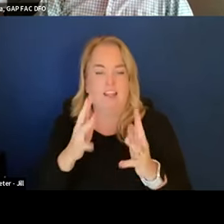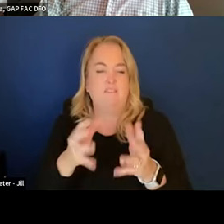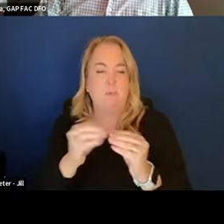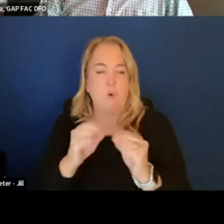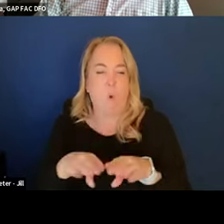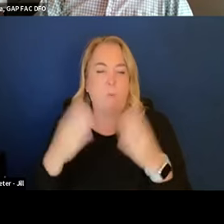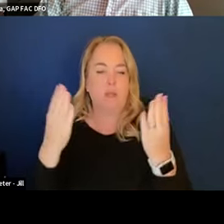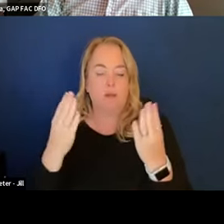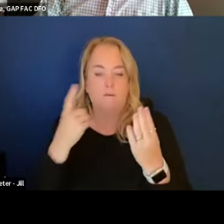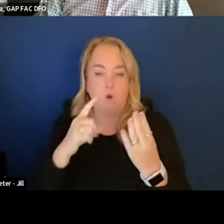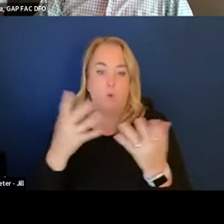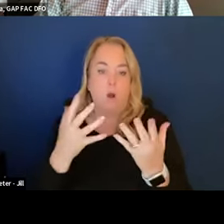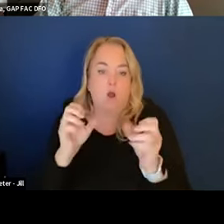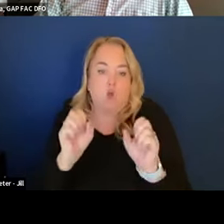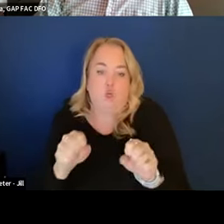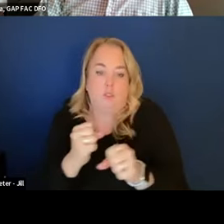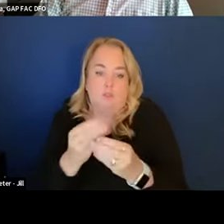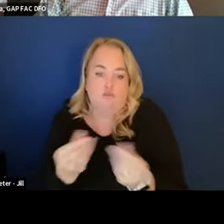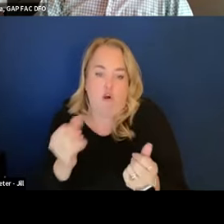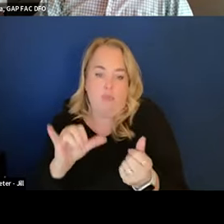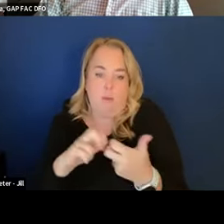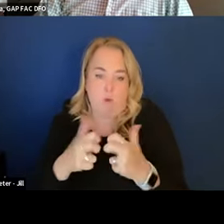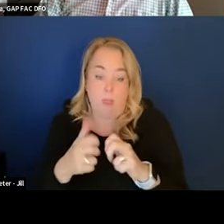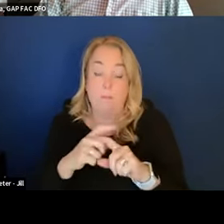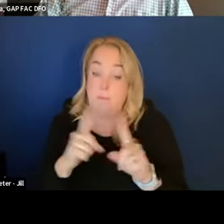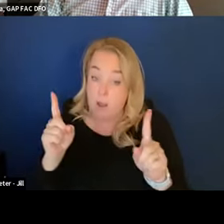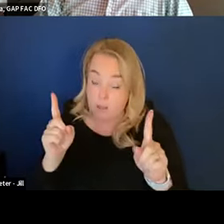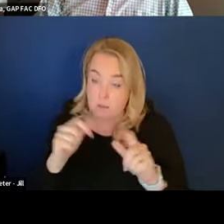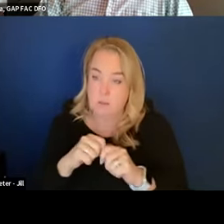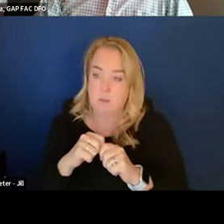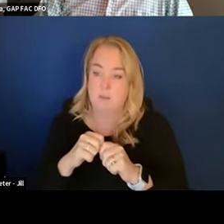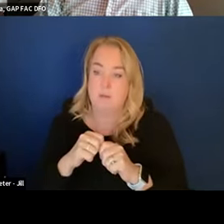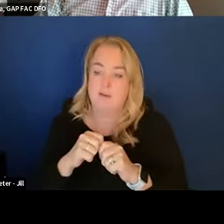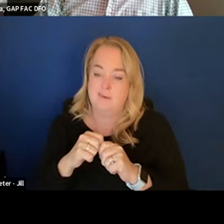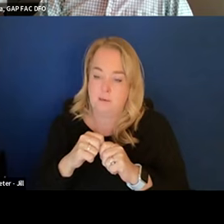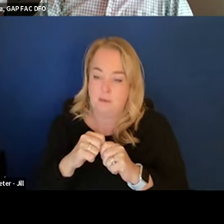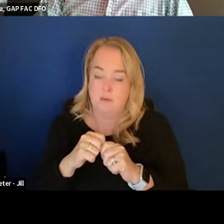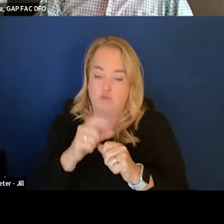as to what could solve that problem. But here's the problem. Here's sort of the